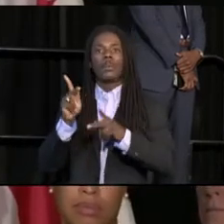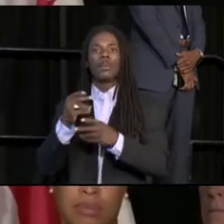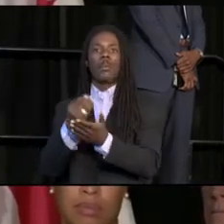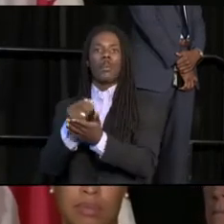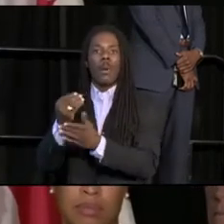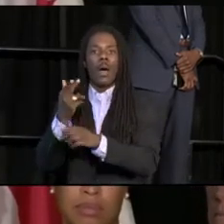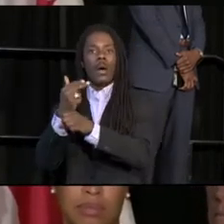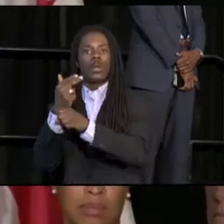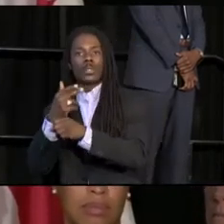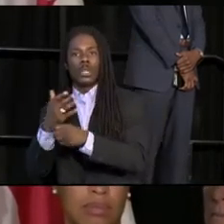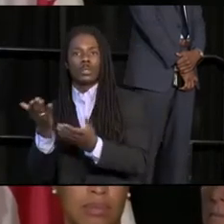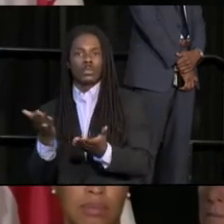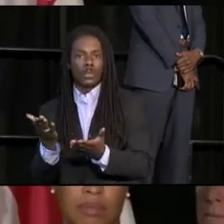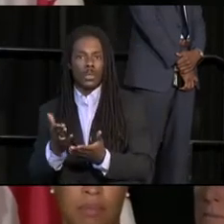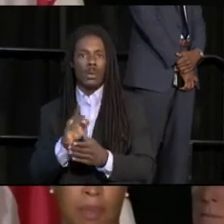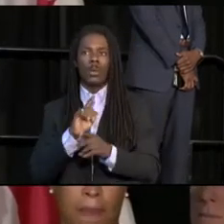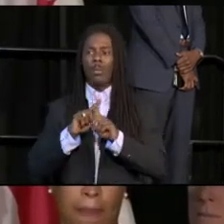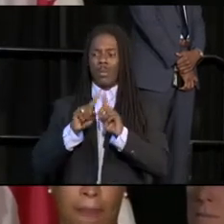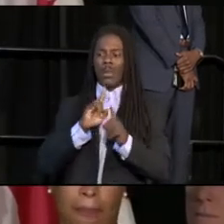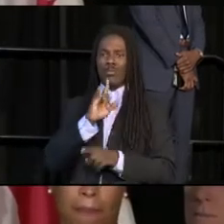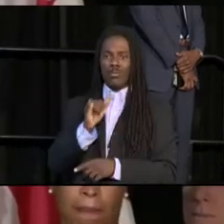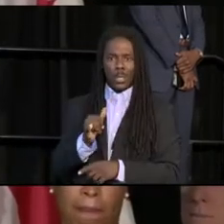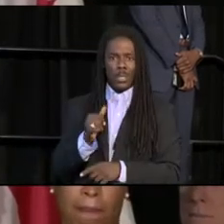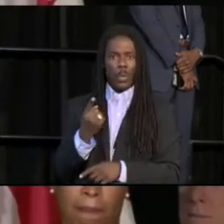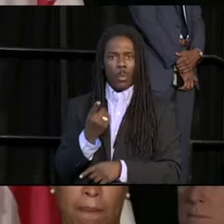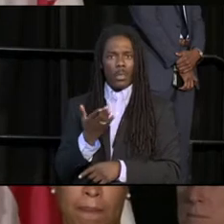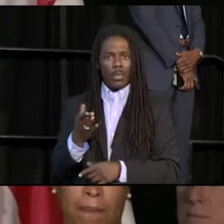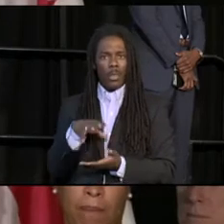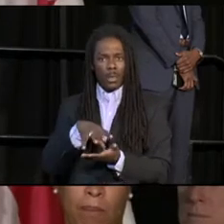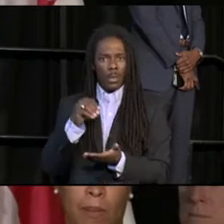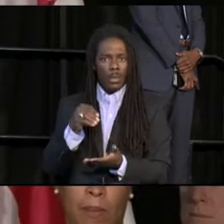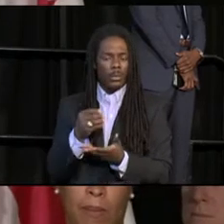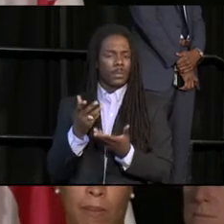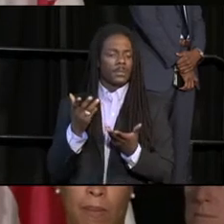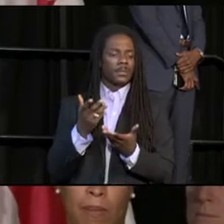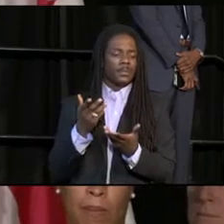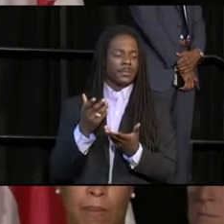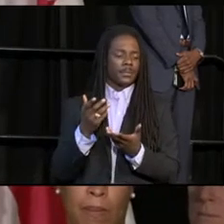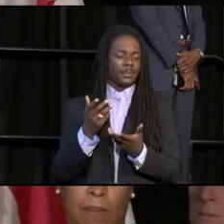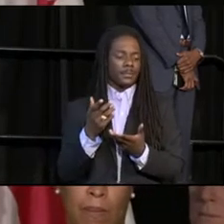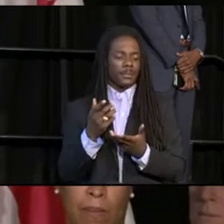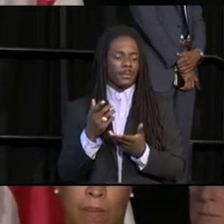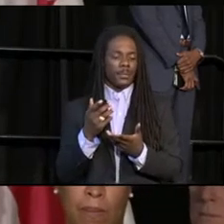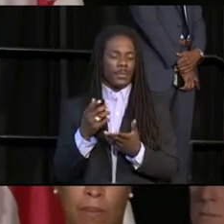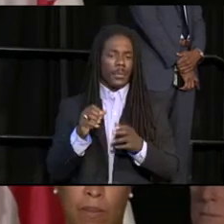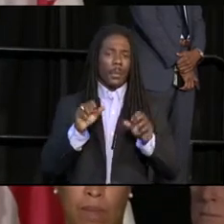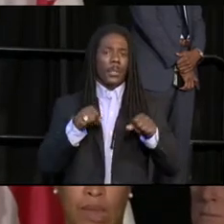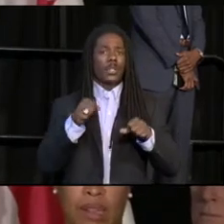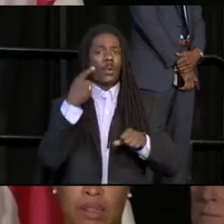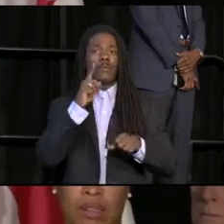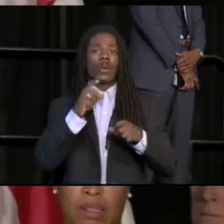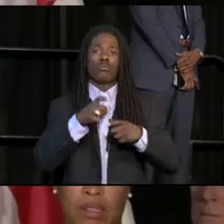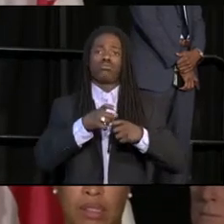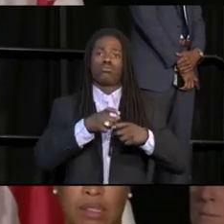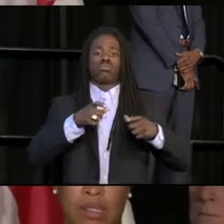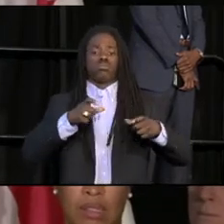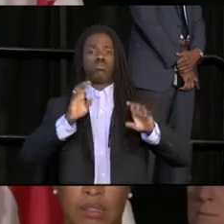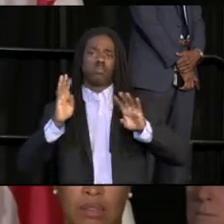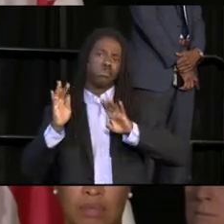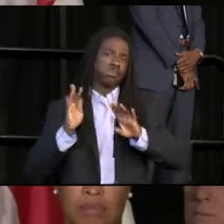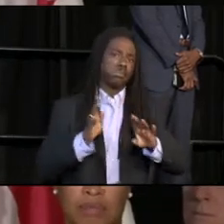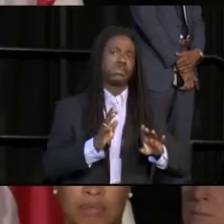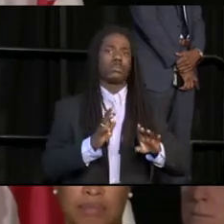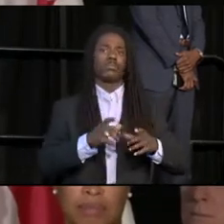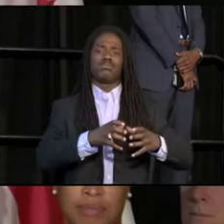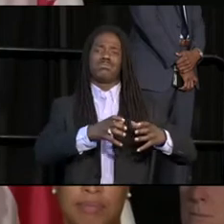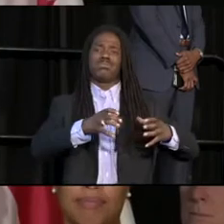But really, one of the things that we learned is the potential for huge crowds to accumulate in the city